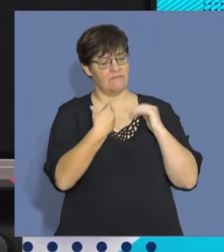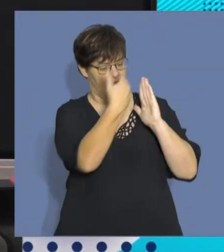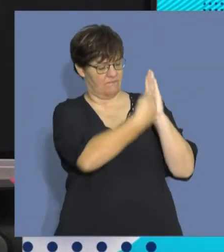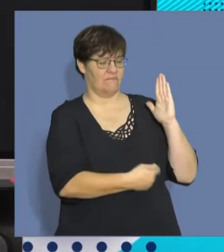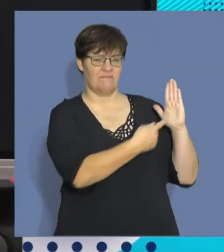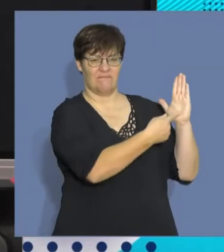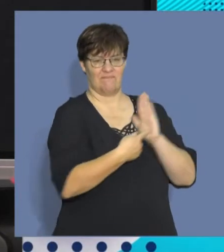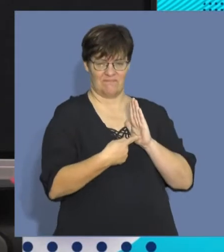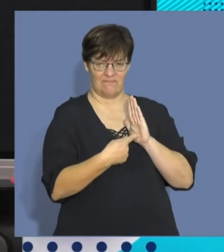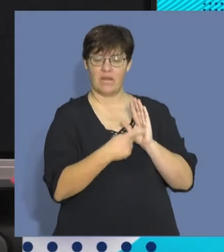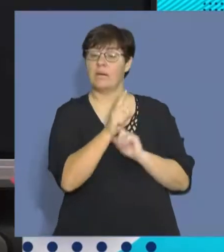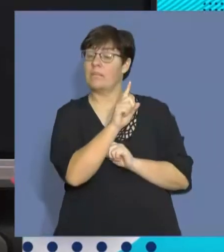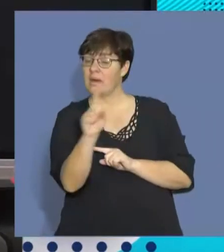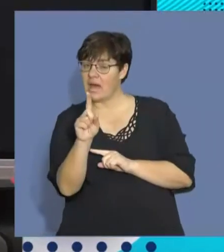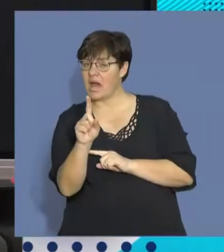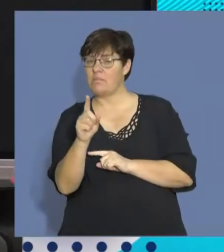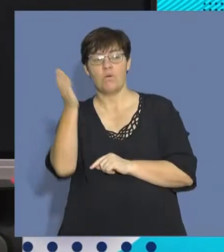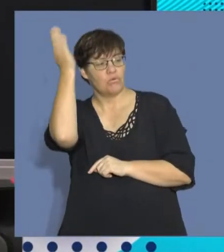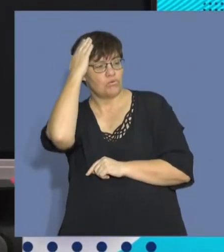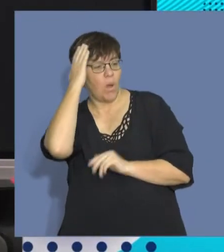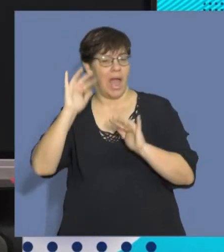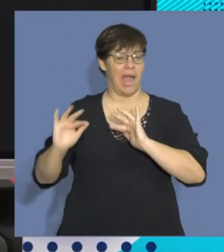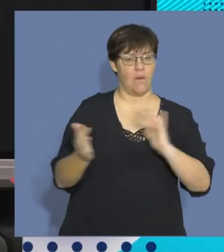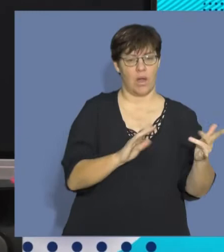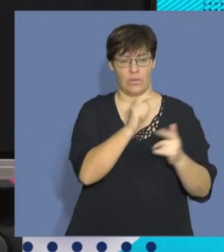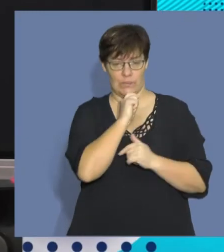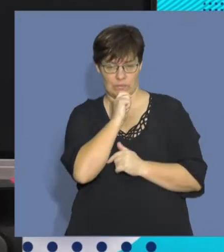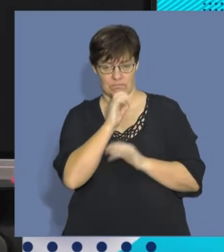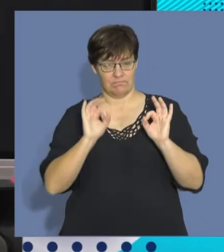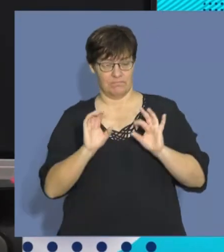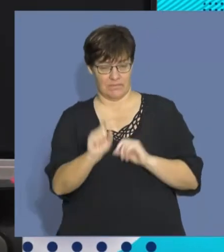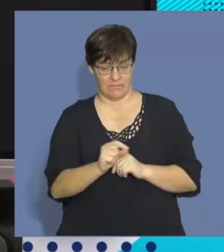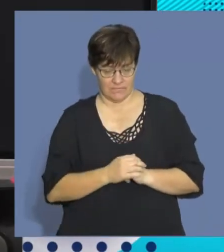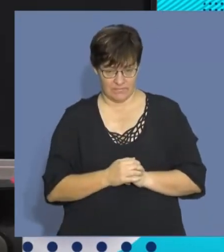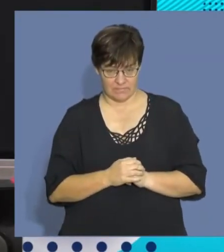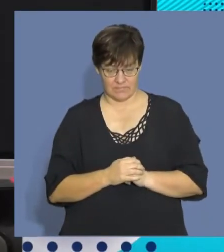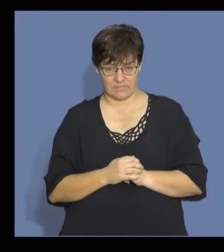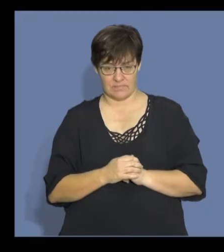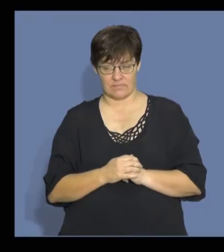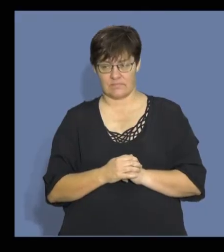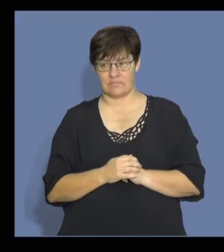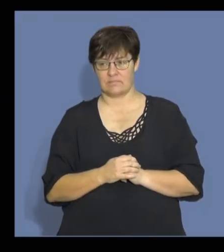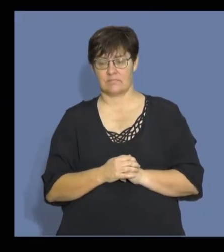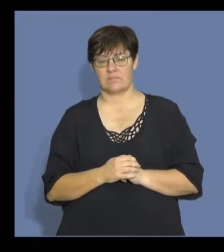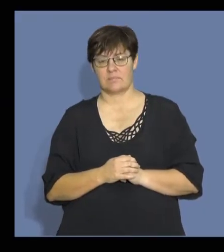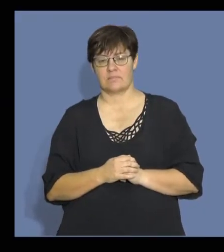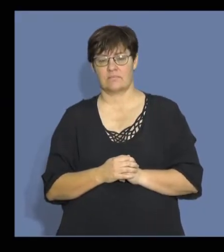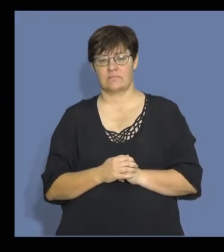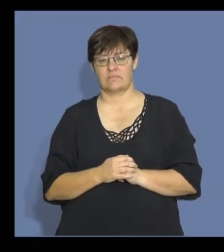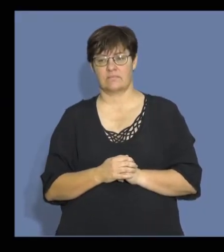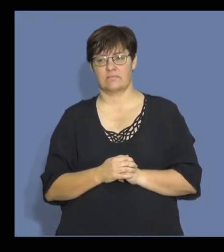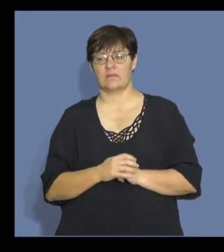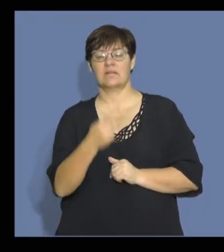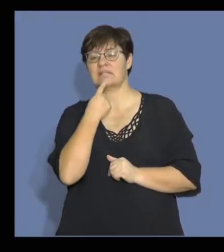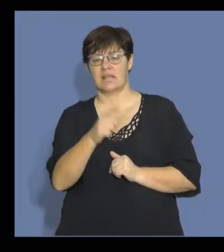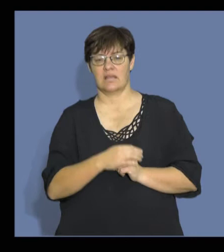you, but make sure that you're able to use it and apply it and get it right. Okay, so here